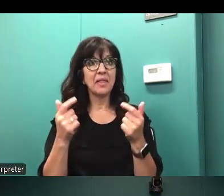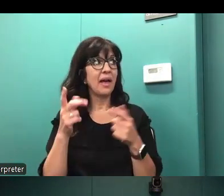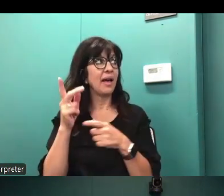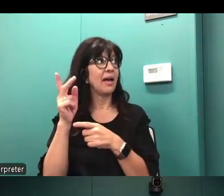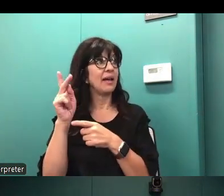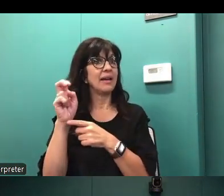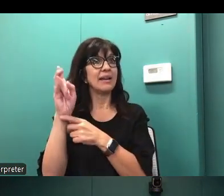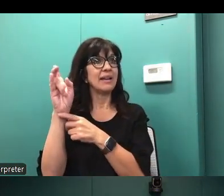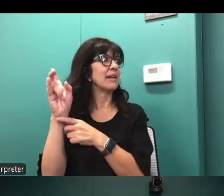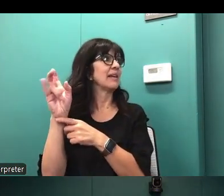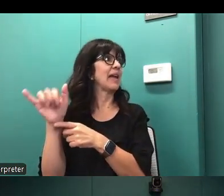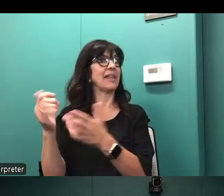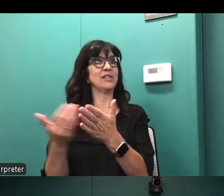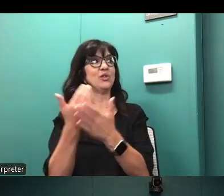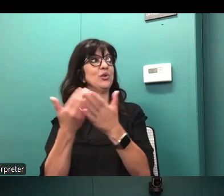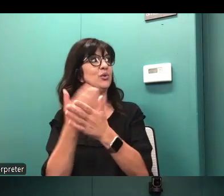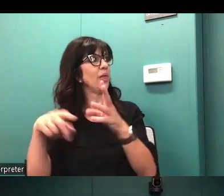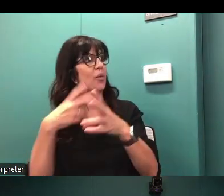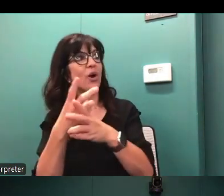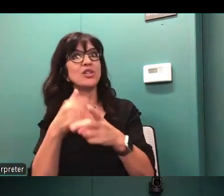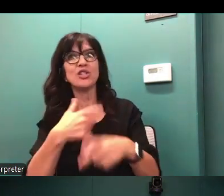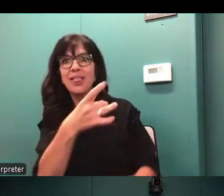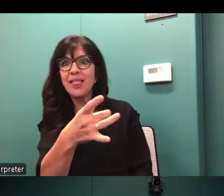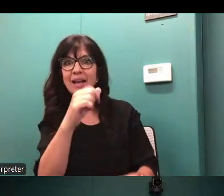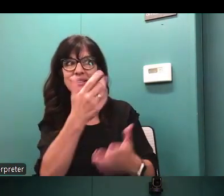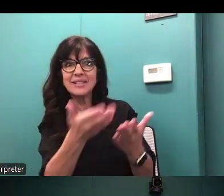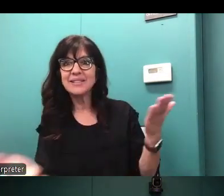Kelly's new to our world and she's really liking this stuff.